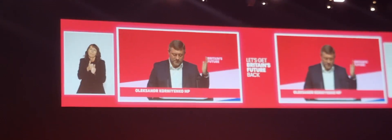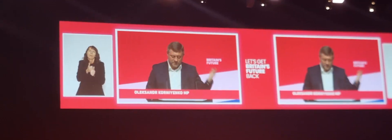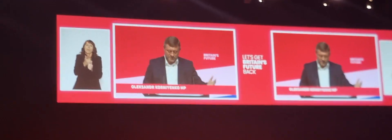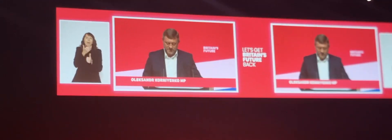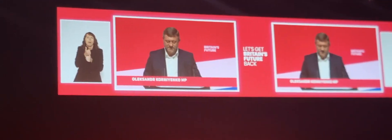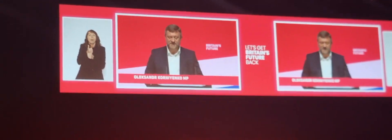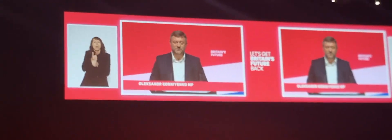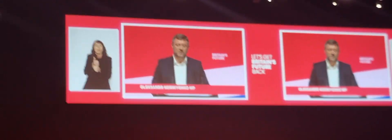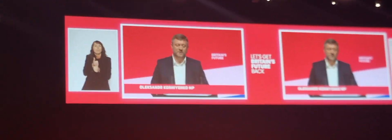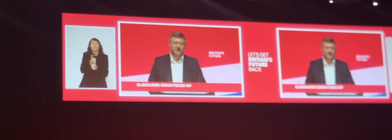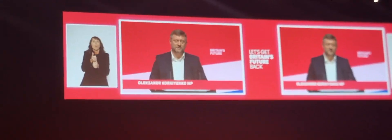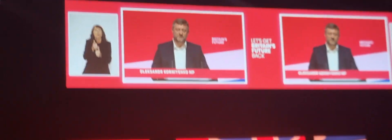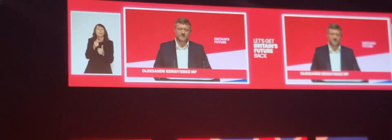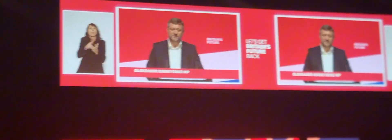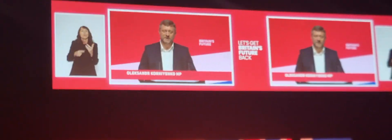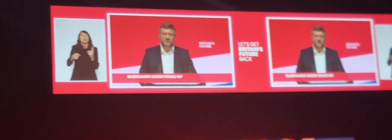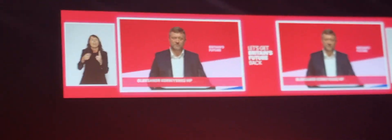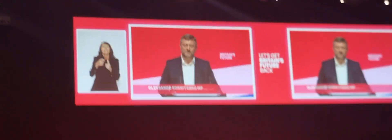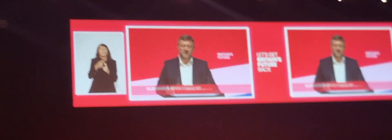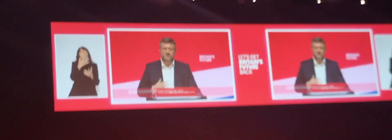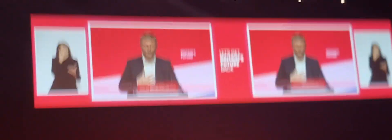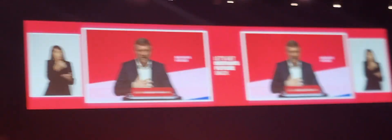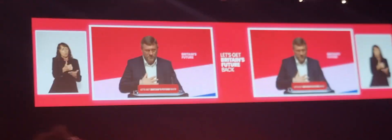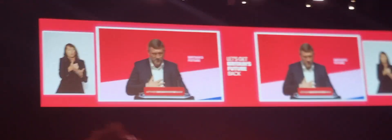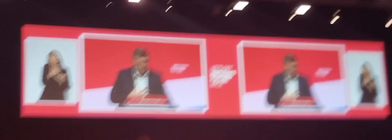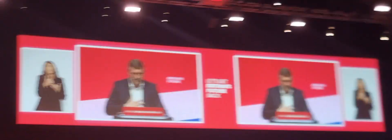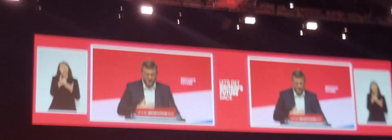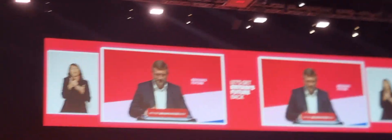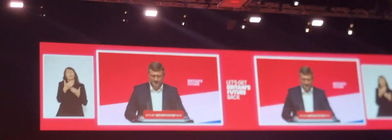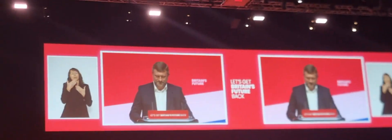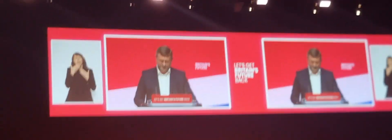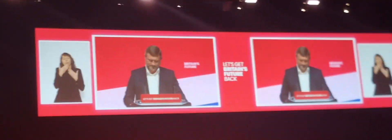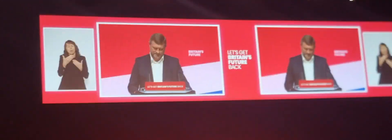United Kingdom sent to our country. Thank you very much. Dziękuję.